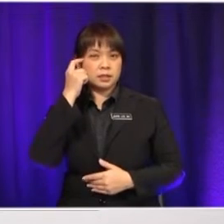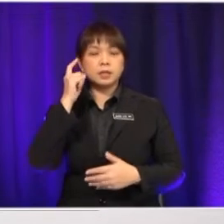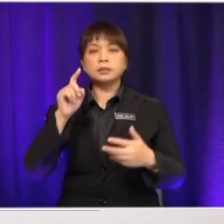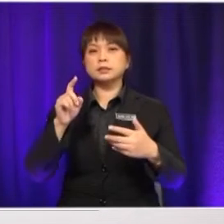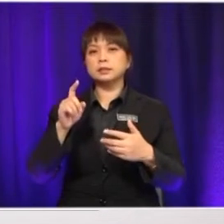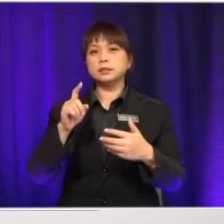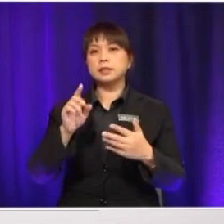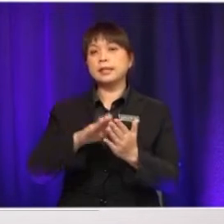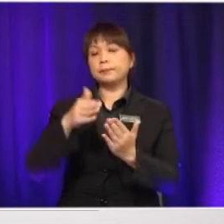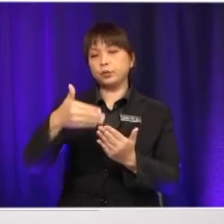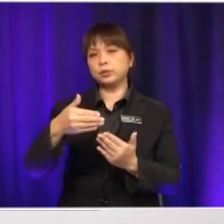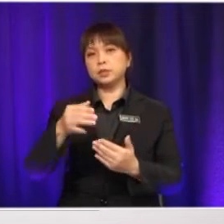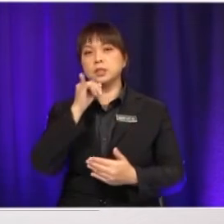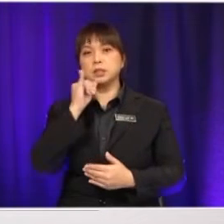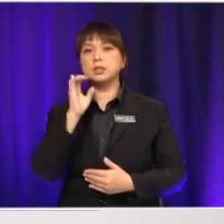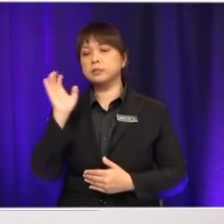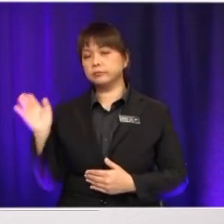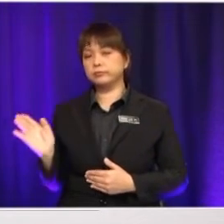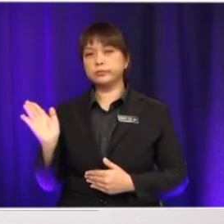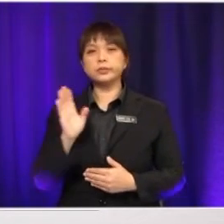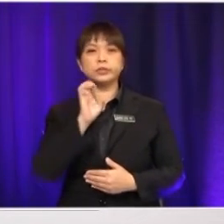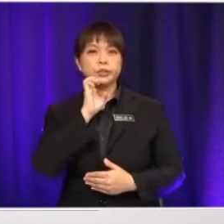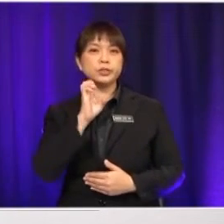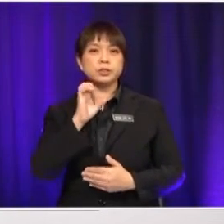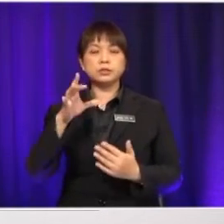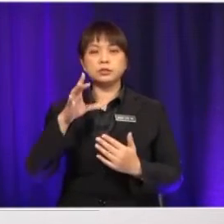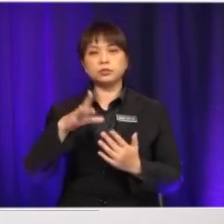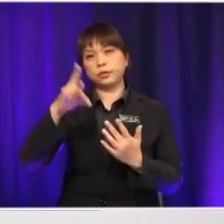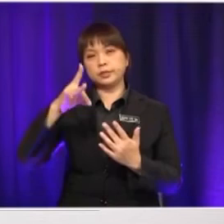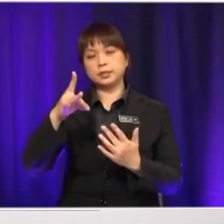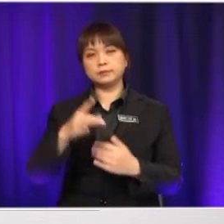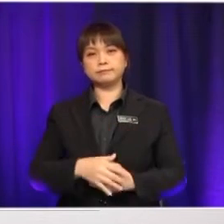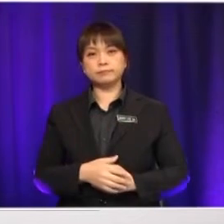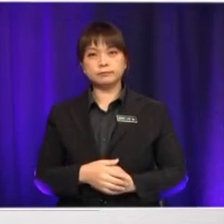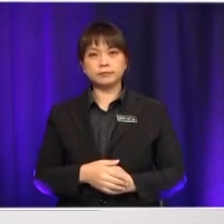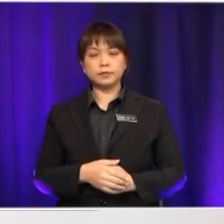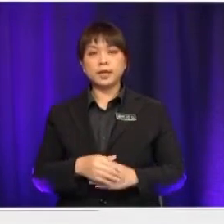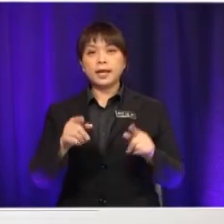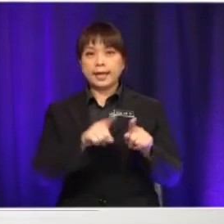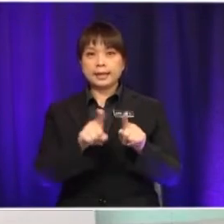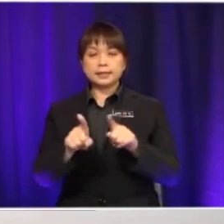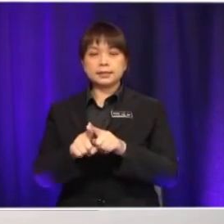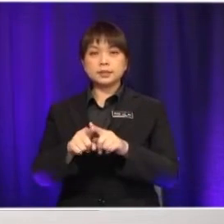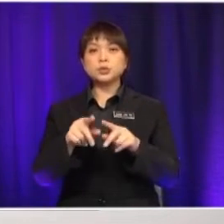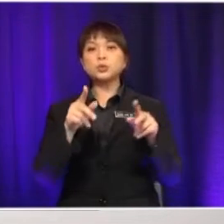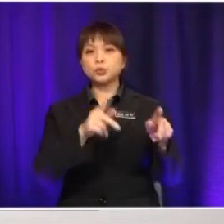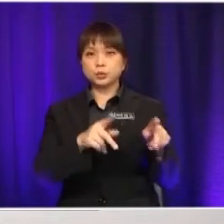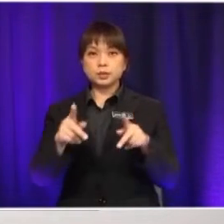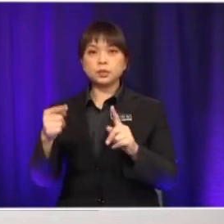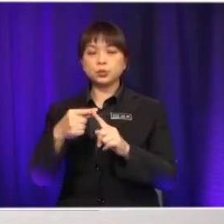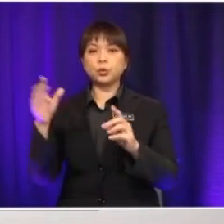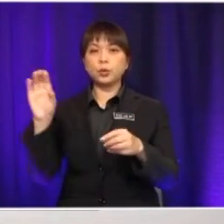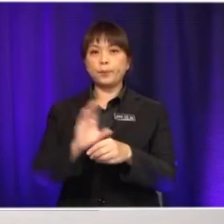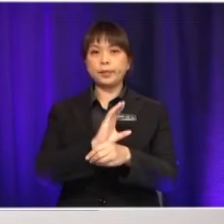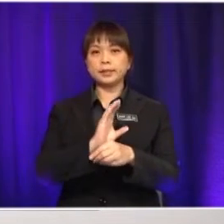choice, since a laptop has fulfilled all the requirements for me as a student to complete my task. It also